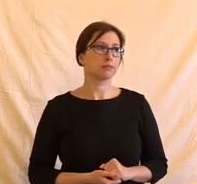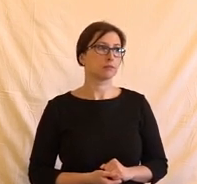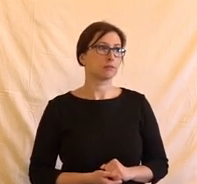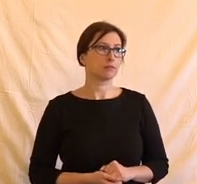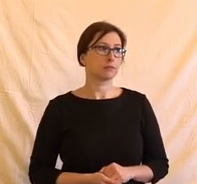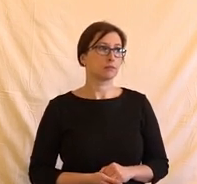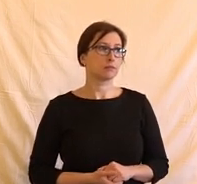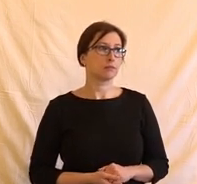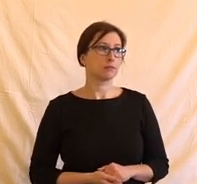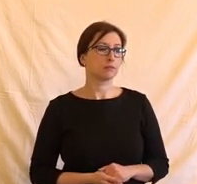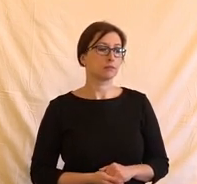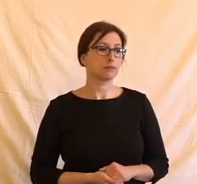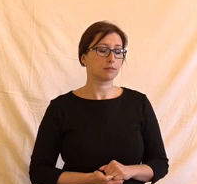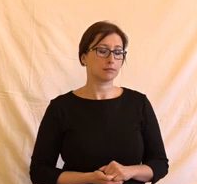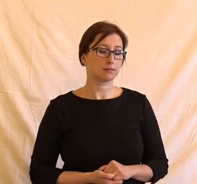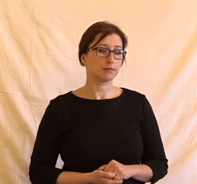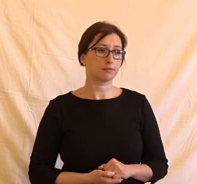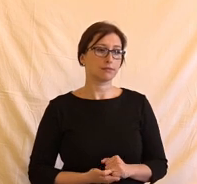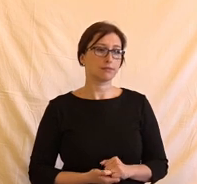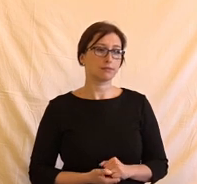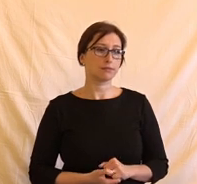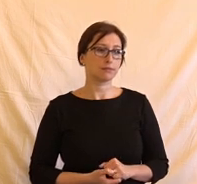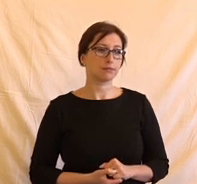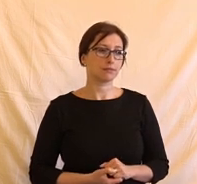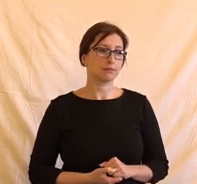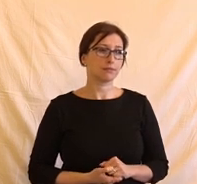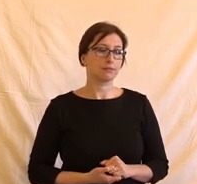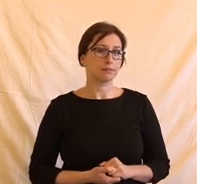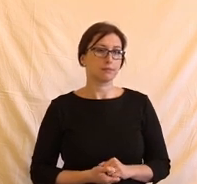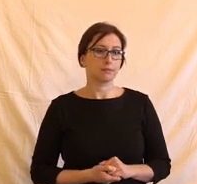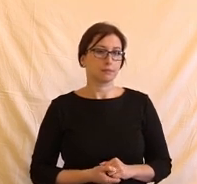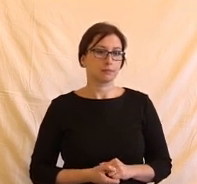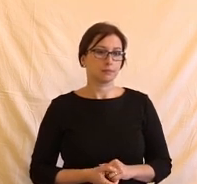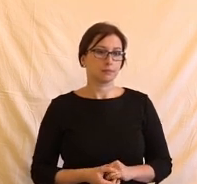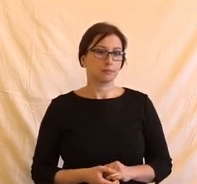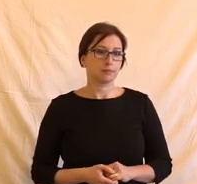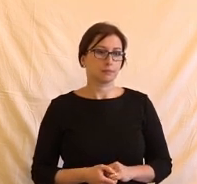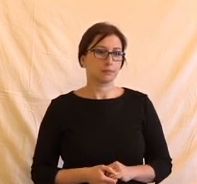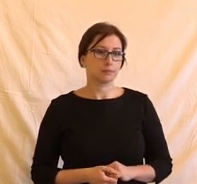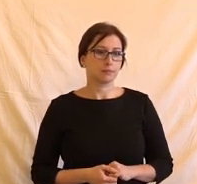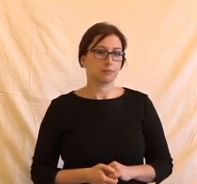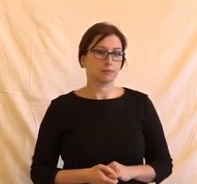challenges. Basically, that you would either have to stay with